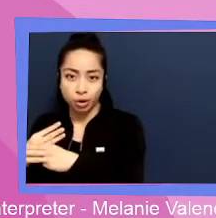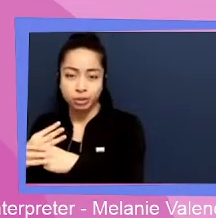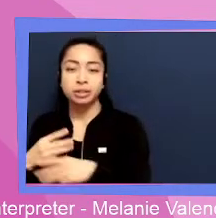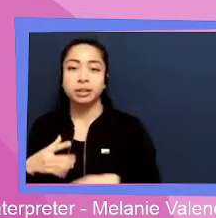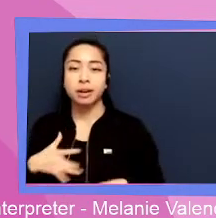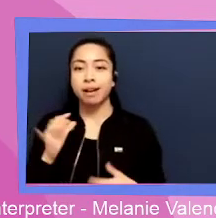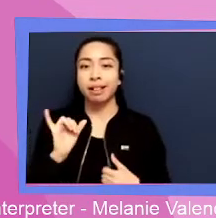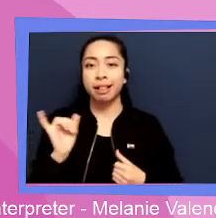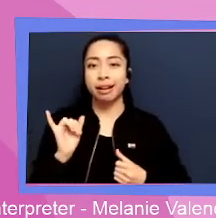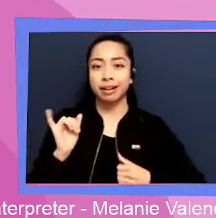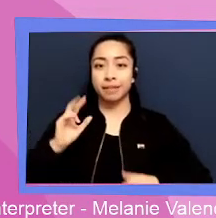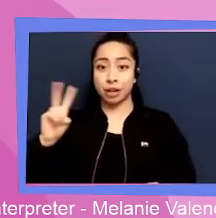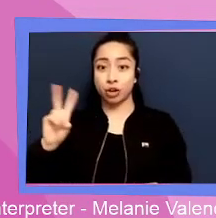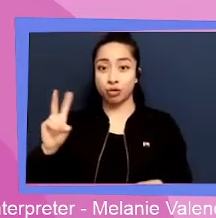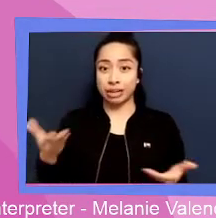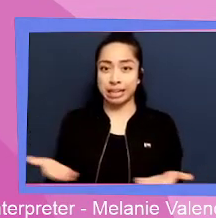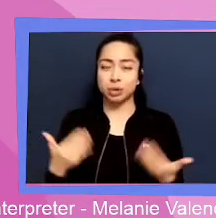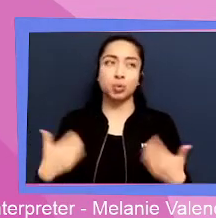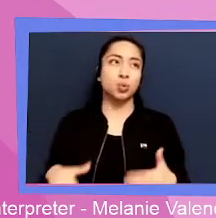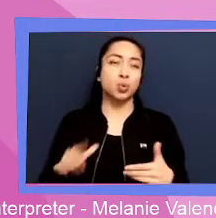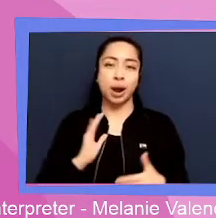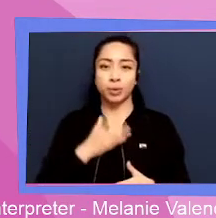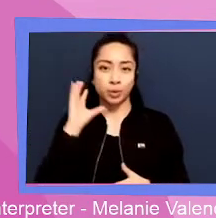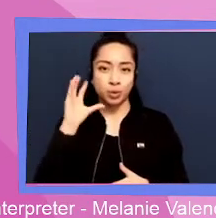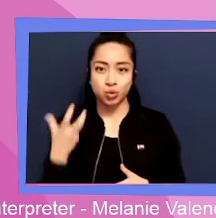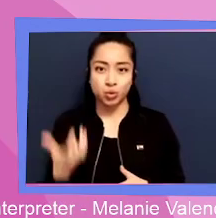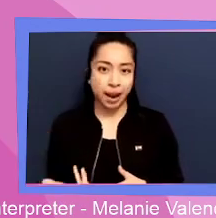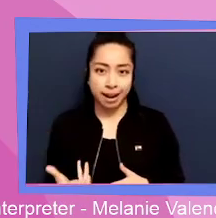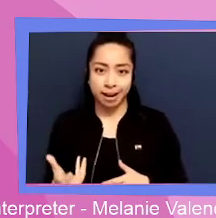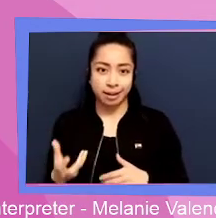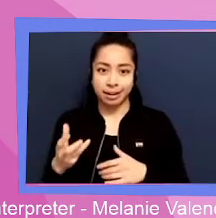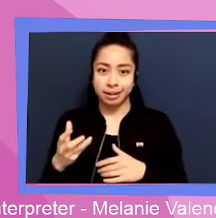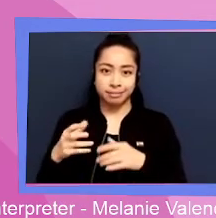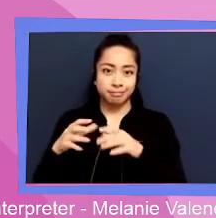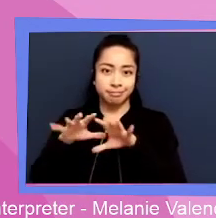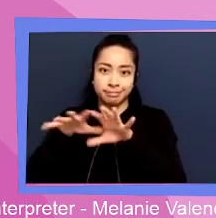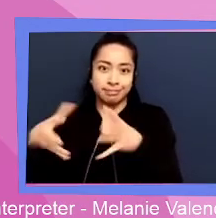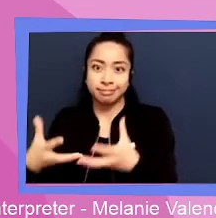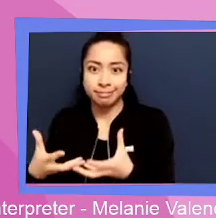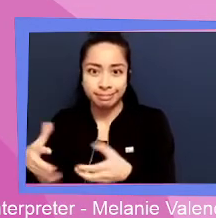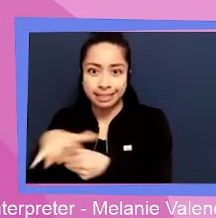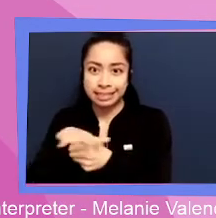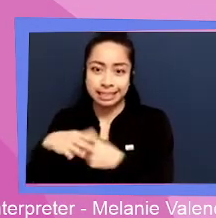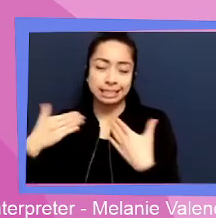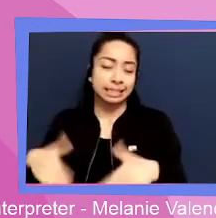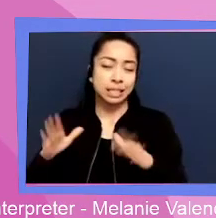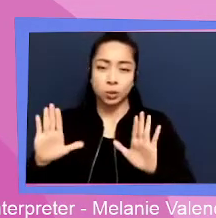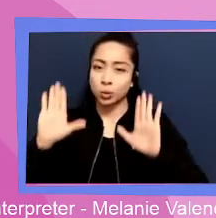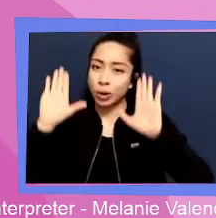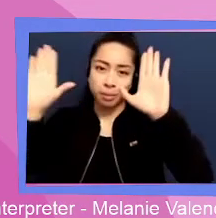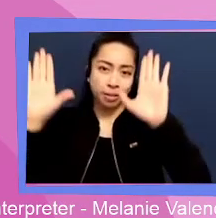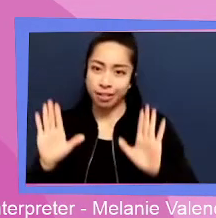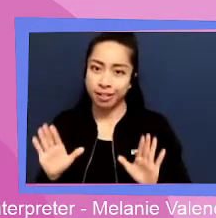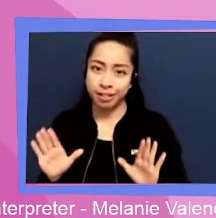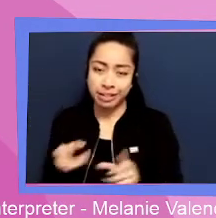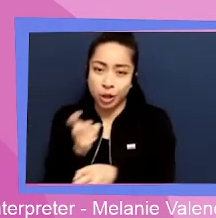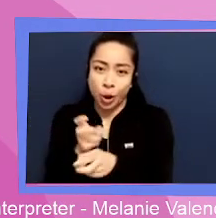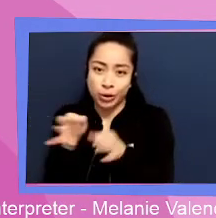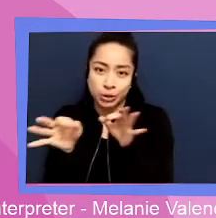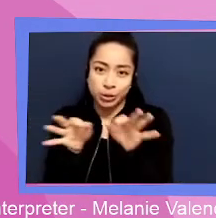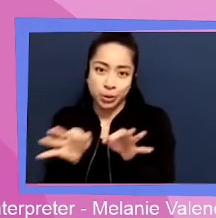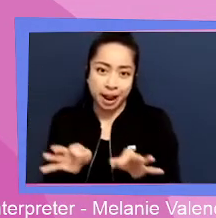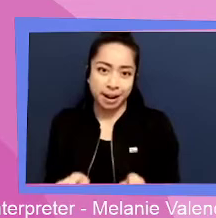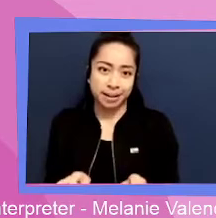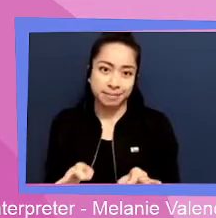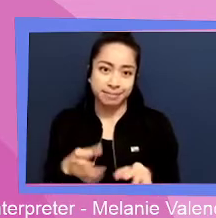this unreal drag scene. And there's so much more to say about it than what I could add into Kings.